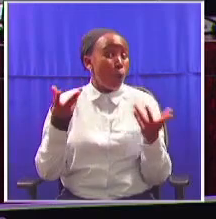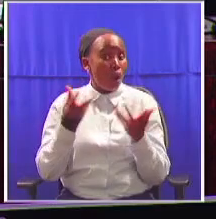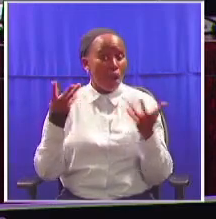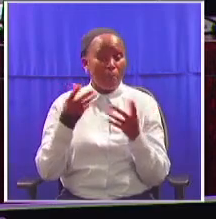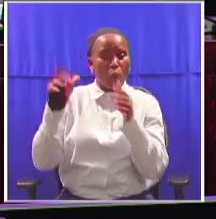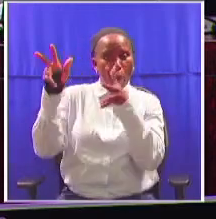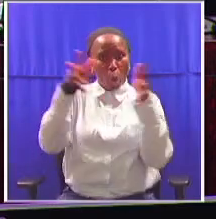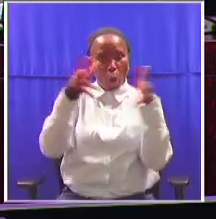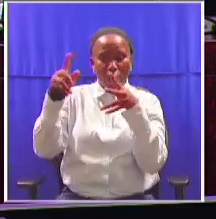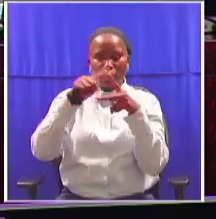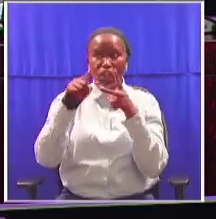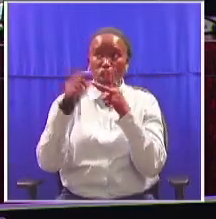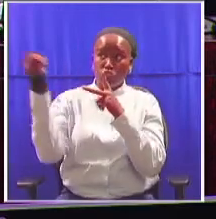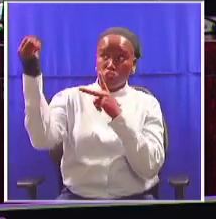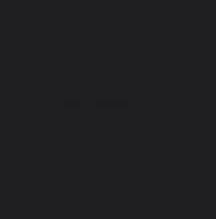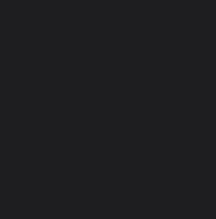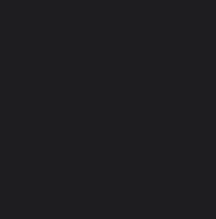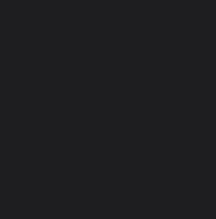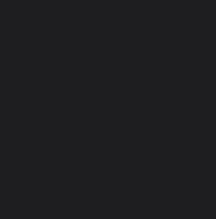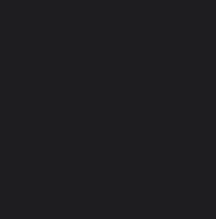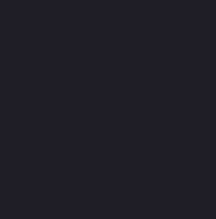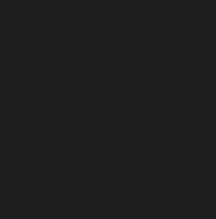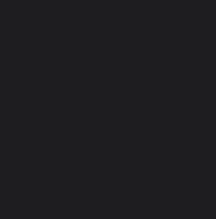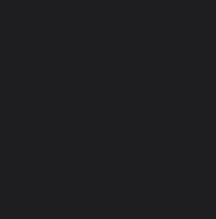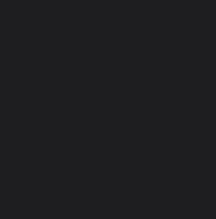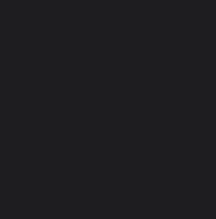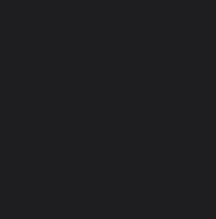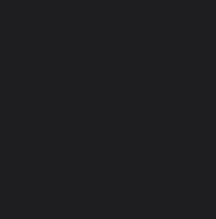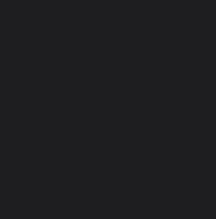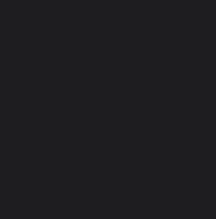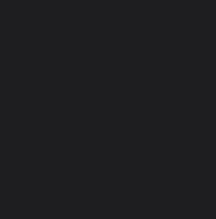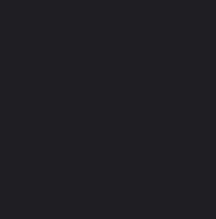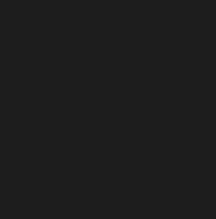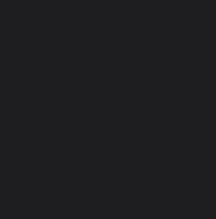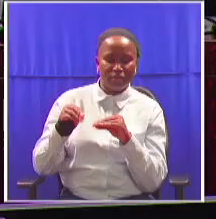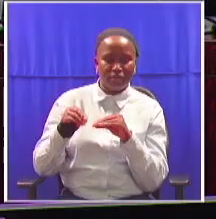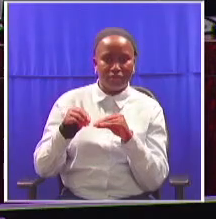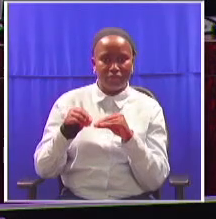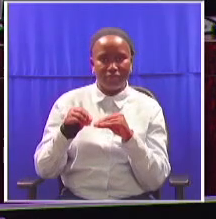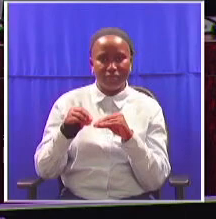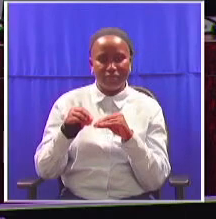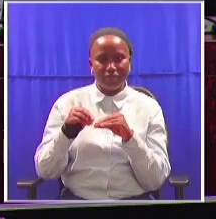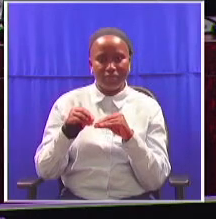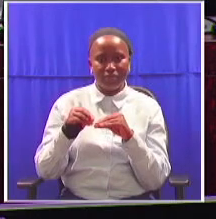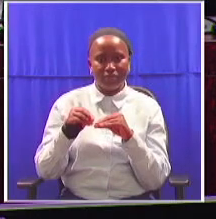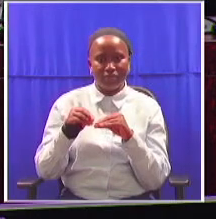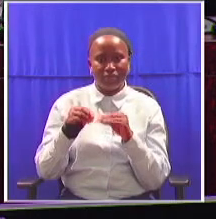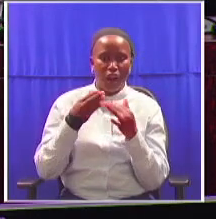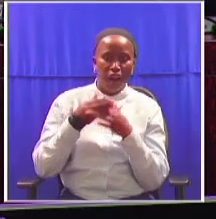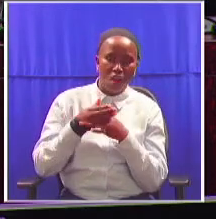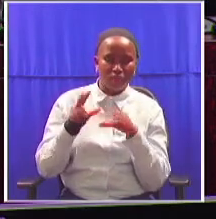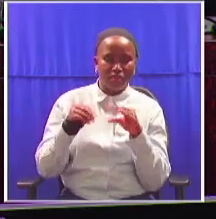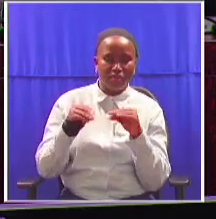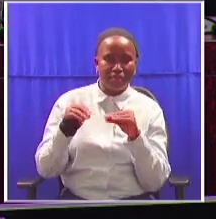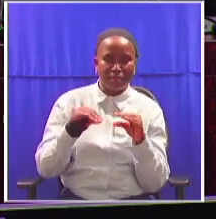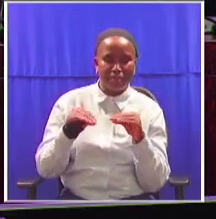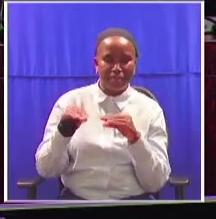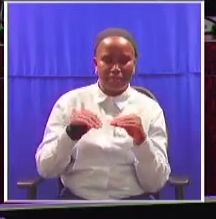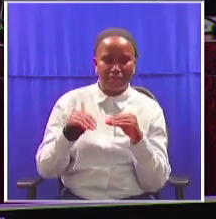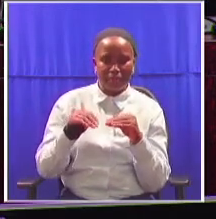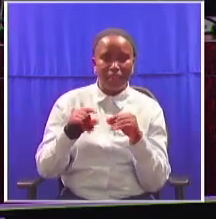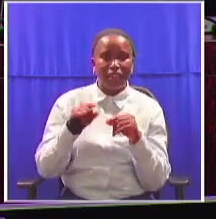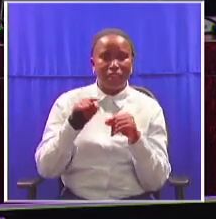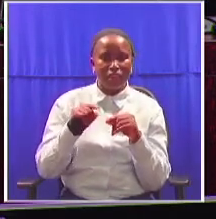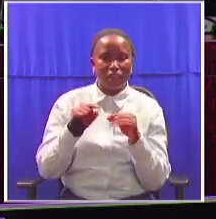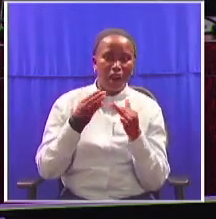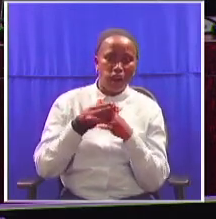gas, and battery storage, which will further contribute to closing the shortfall